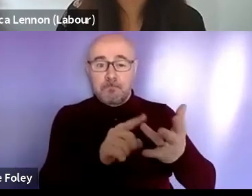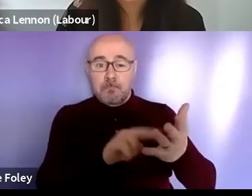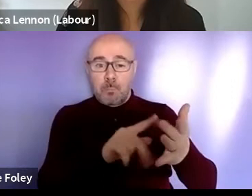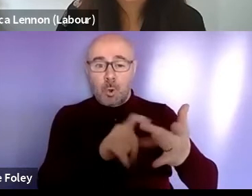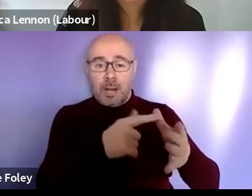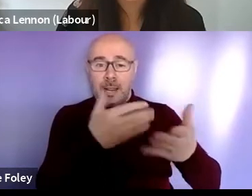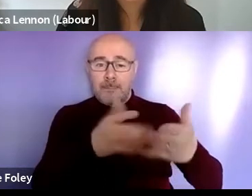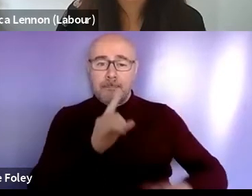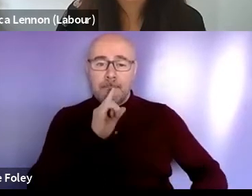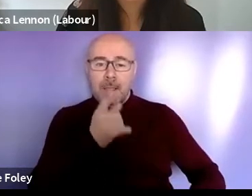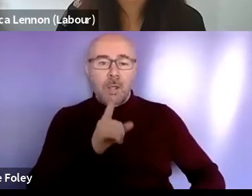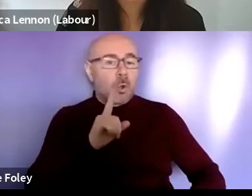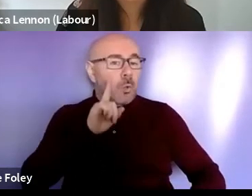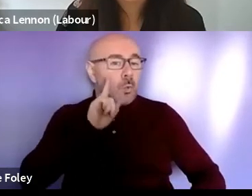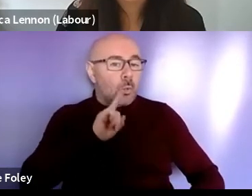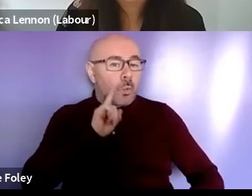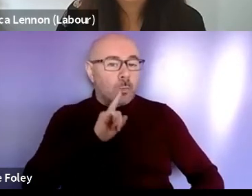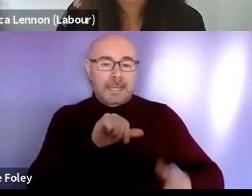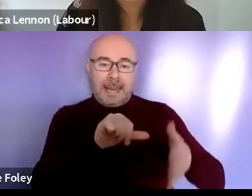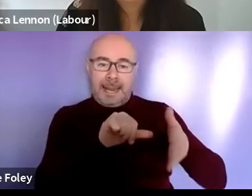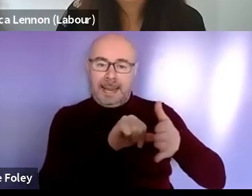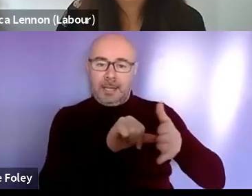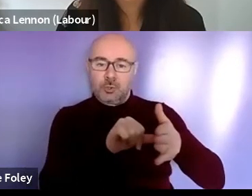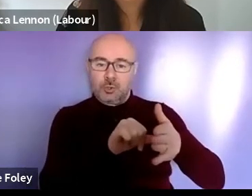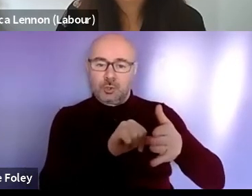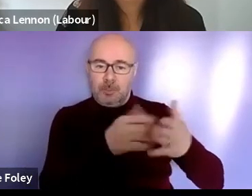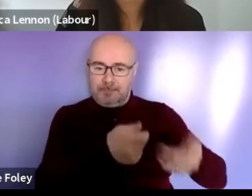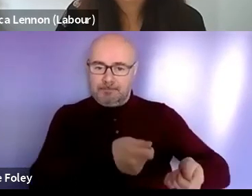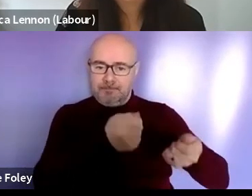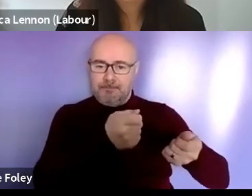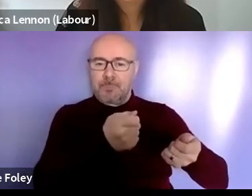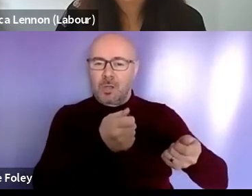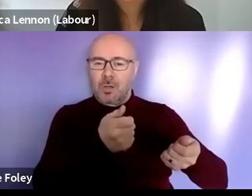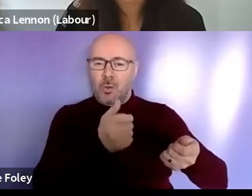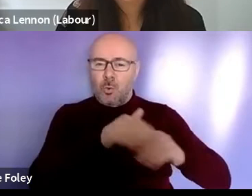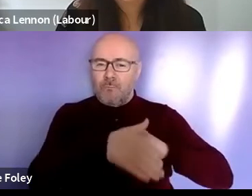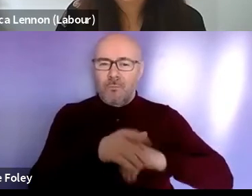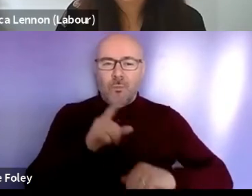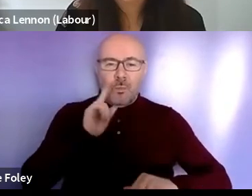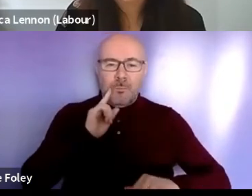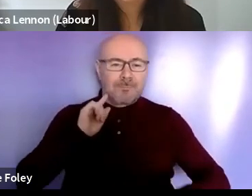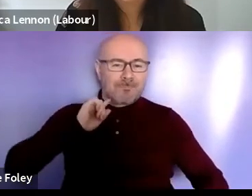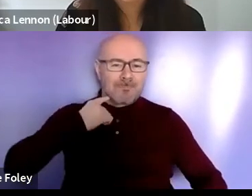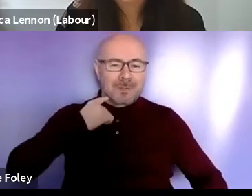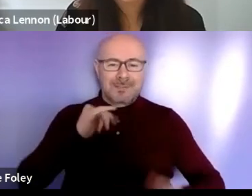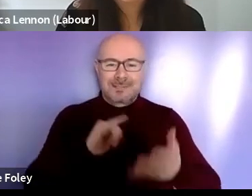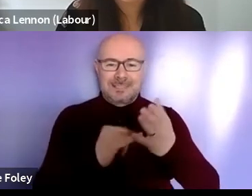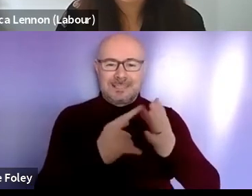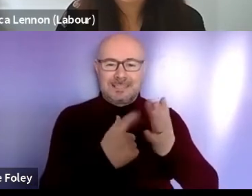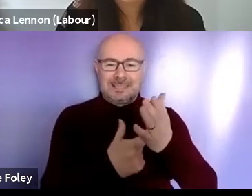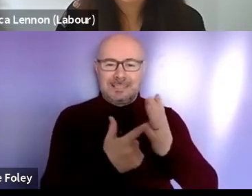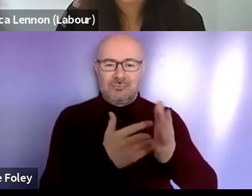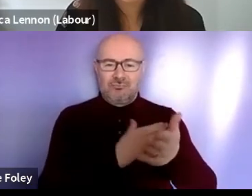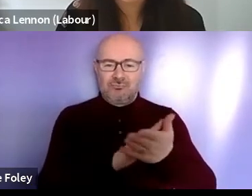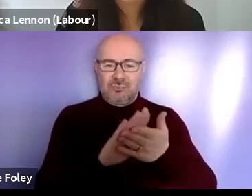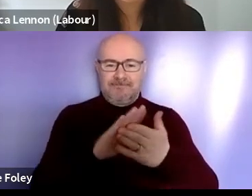have been raised recently with the murder of Sarah. These things are systemic. It's going to take a